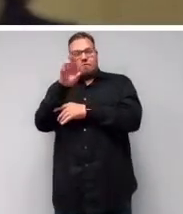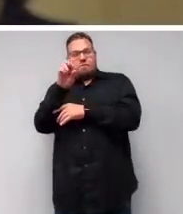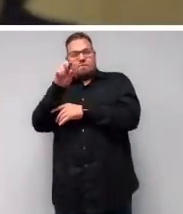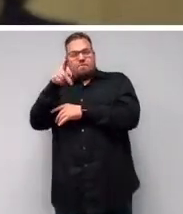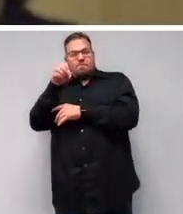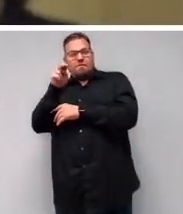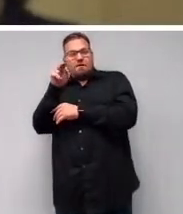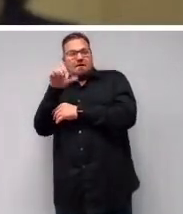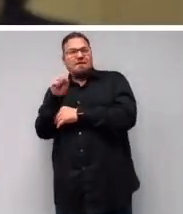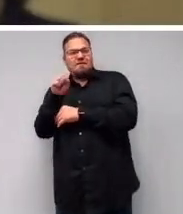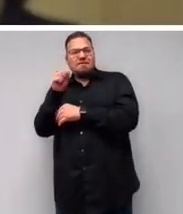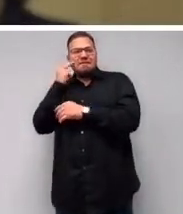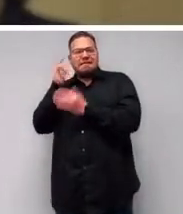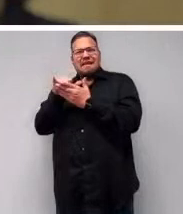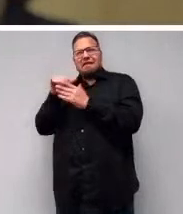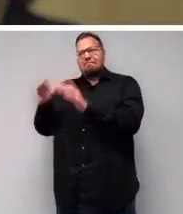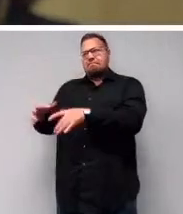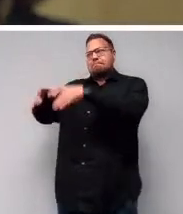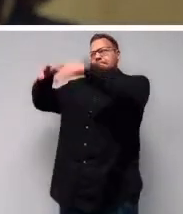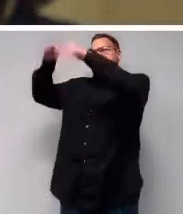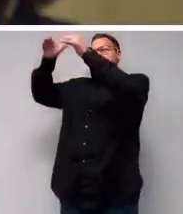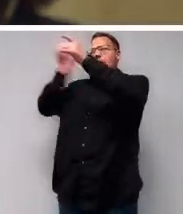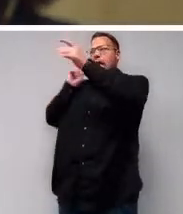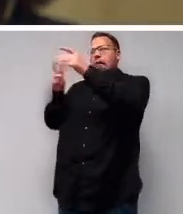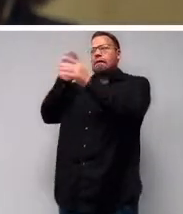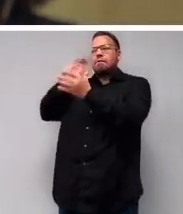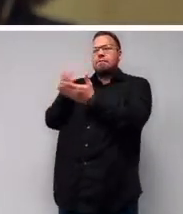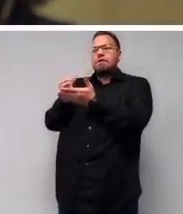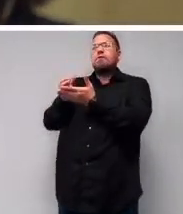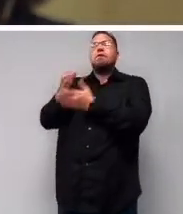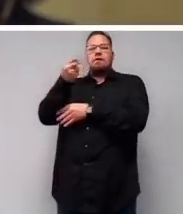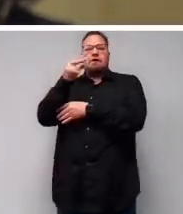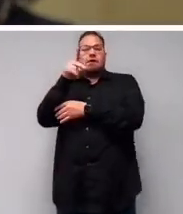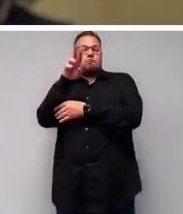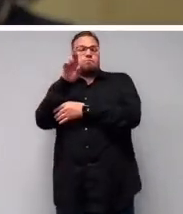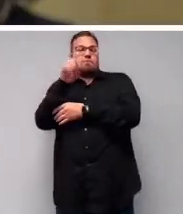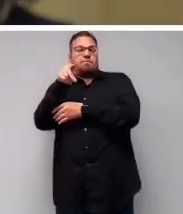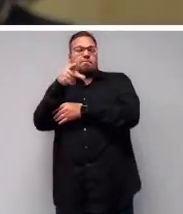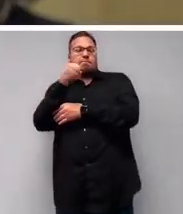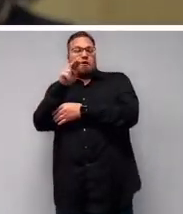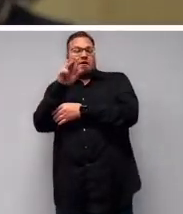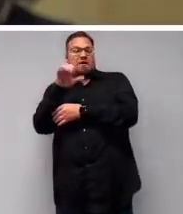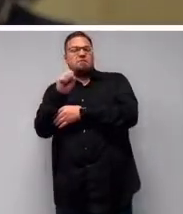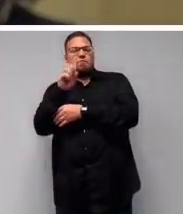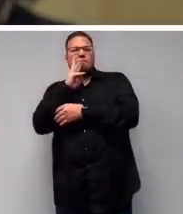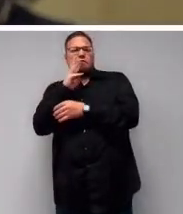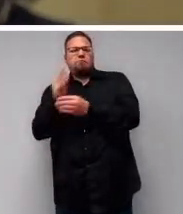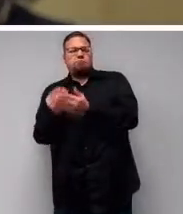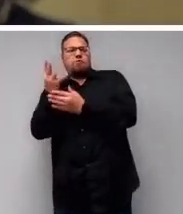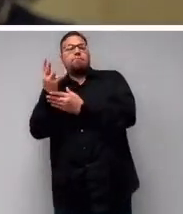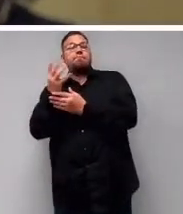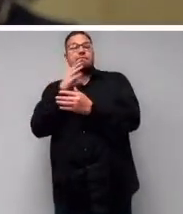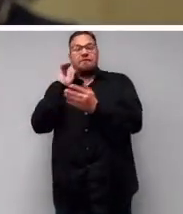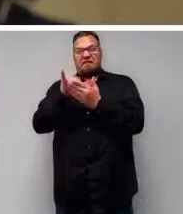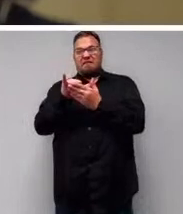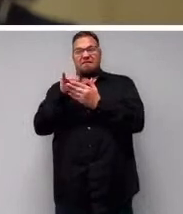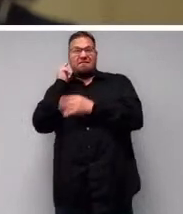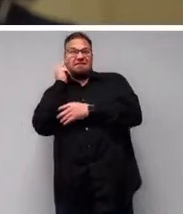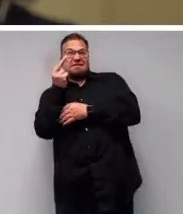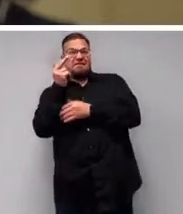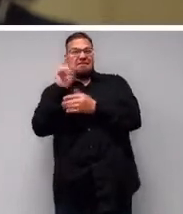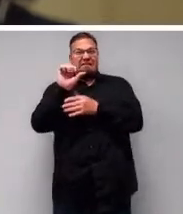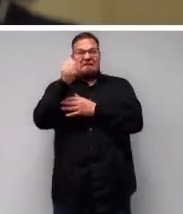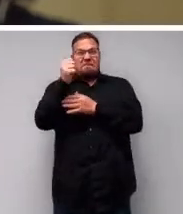you might see behind you, hydroponics, and other sustainable practices. So that's a glimpse at the 10 programs that we have to